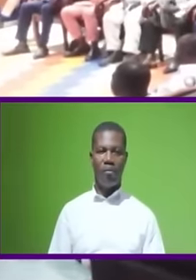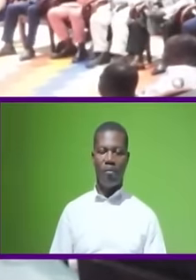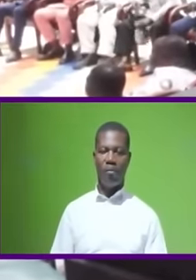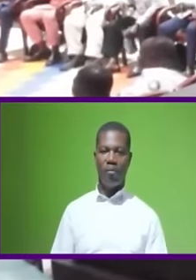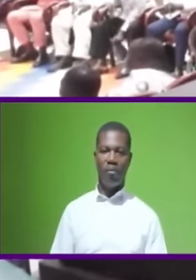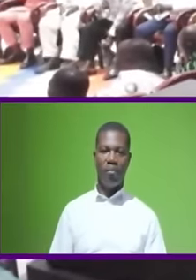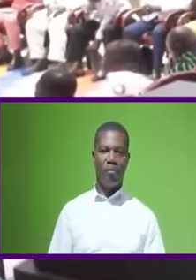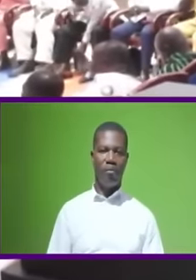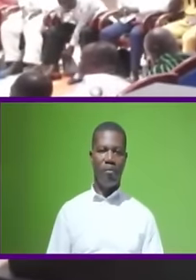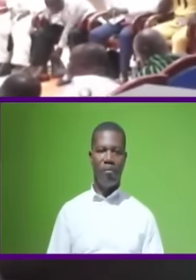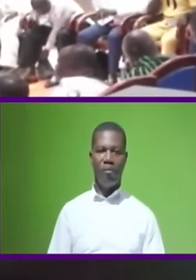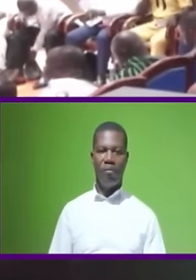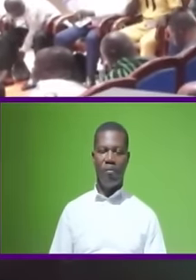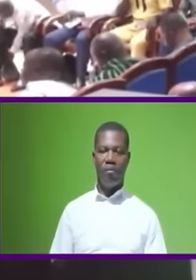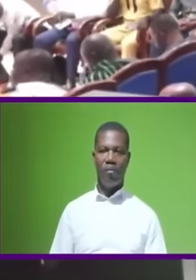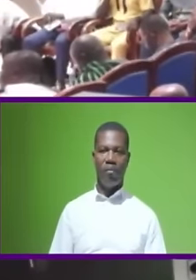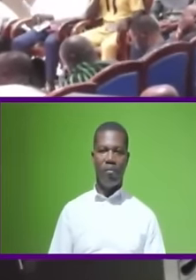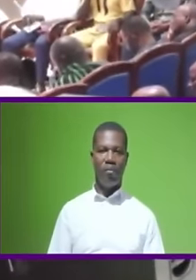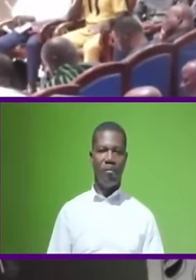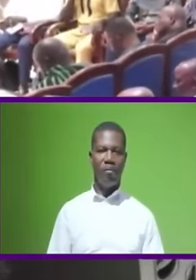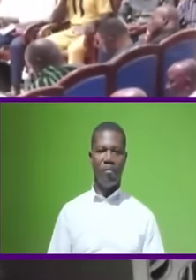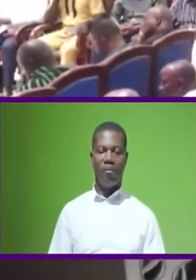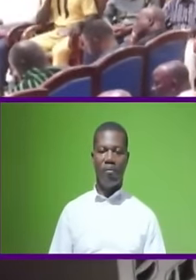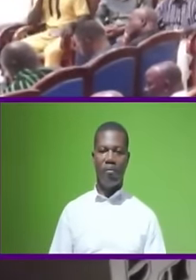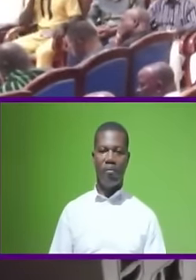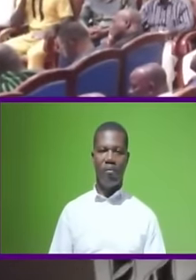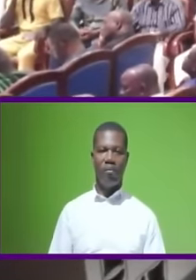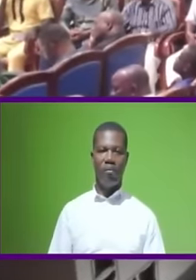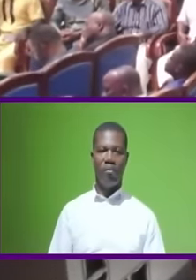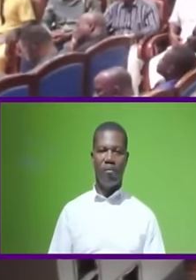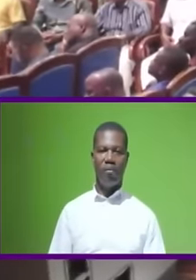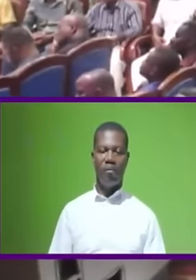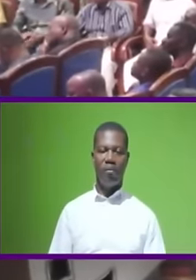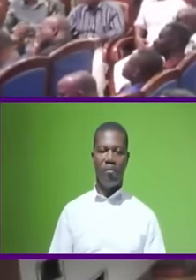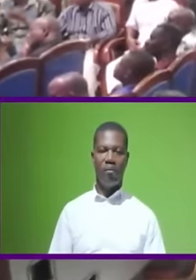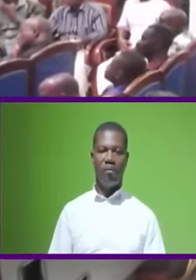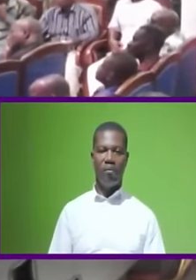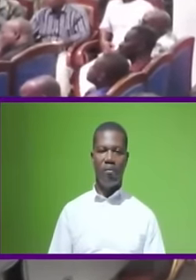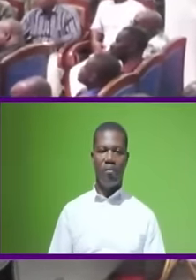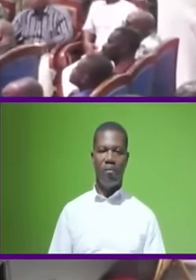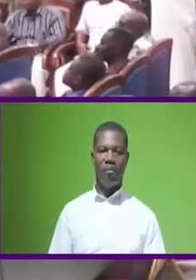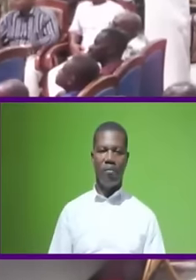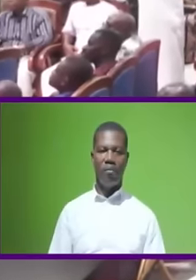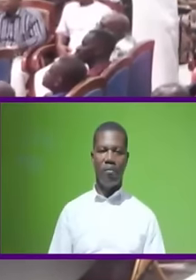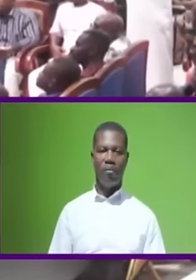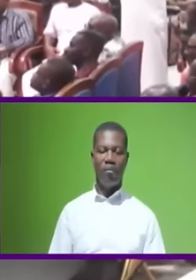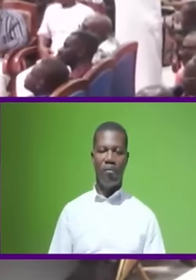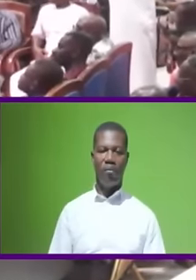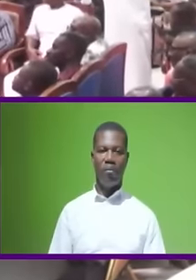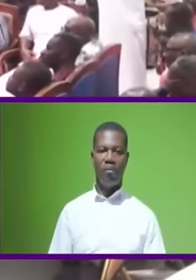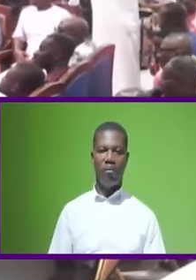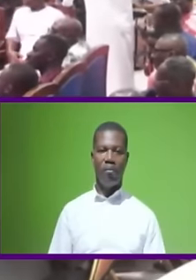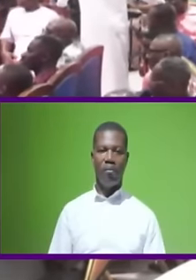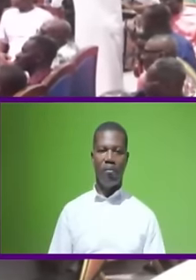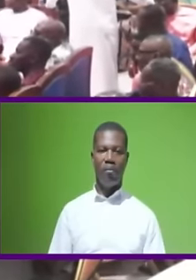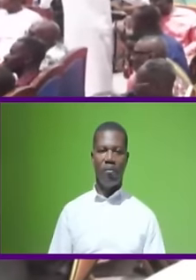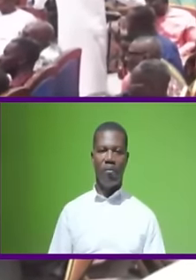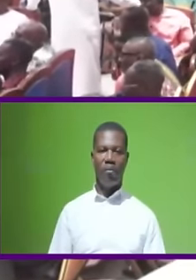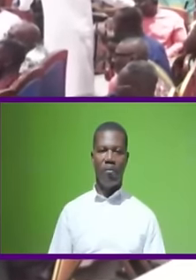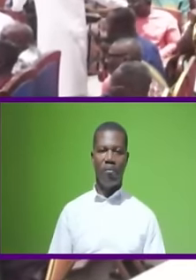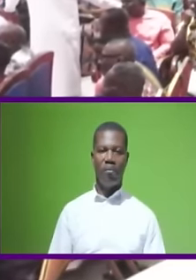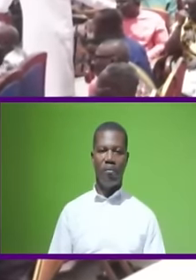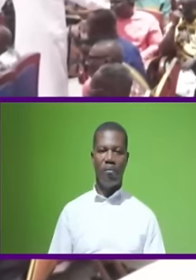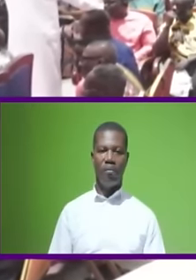sacrifice and everything to them. But today, meeting the one who has good mindset for you, who takes of your